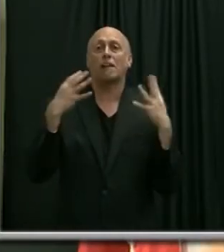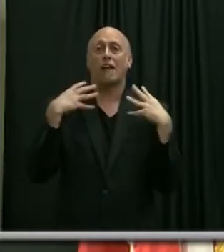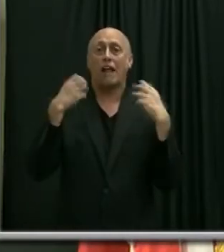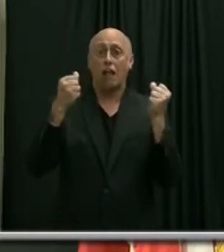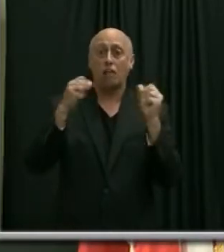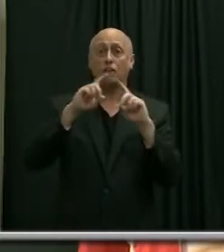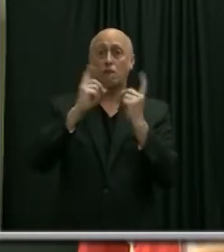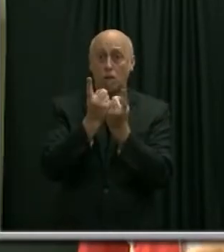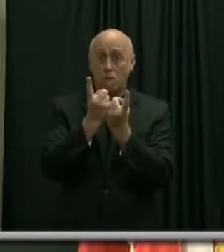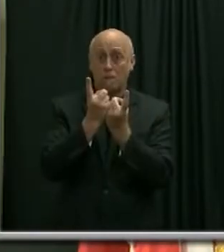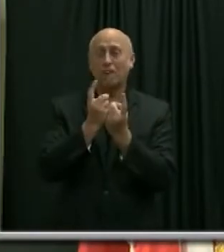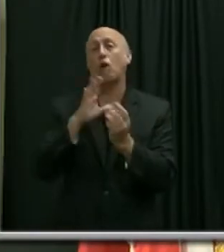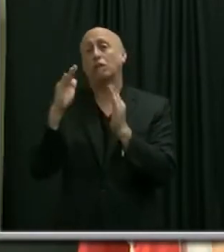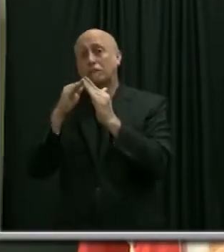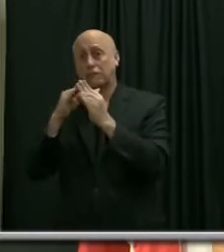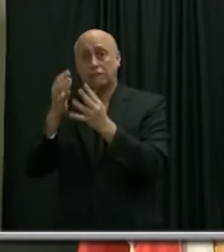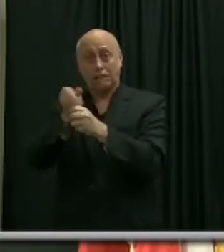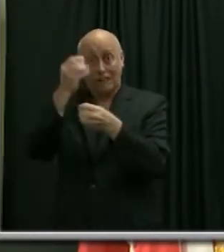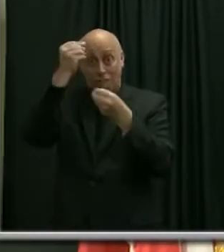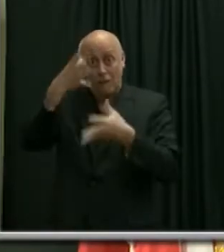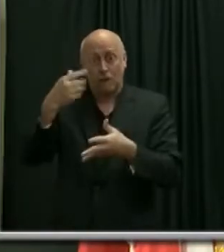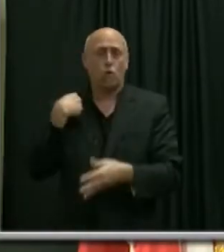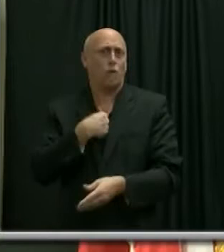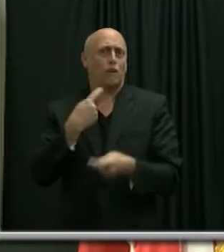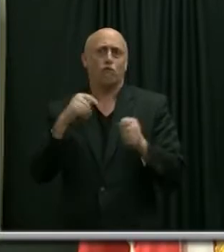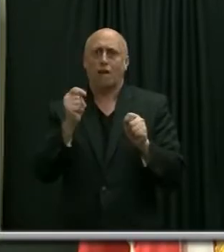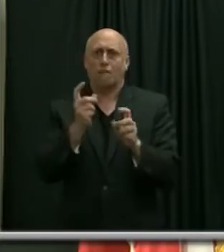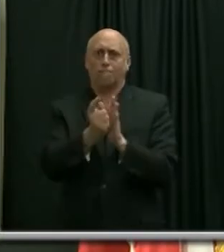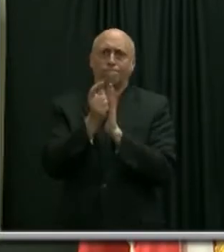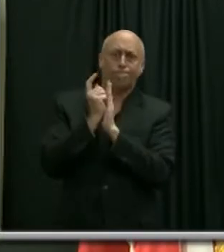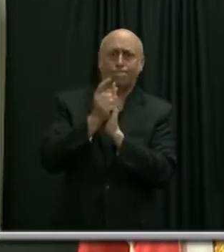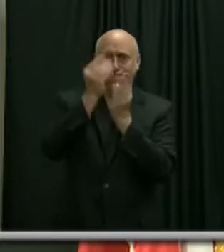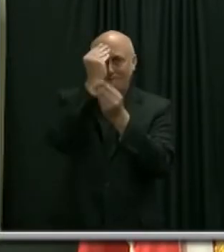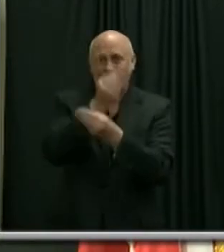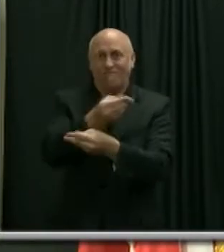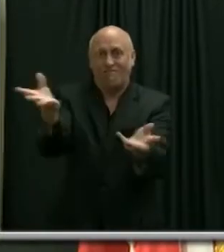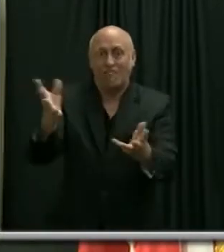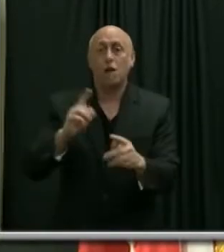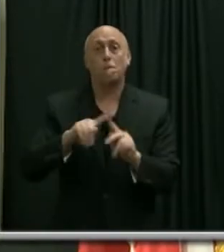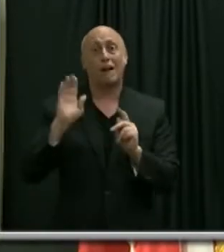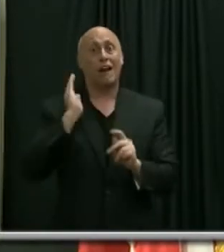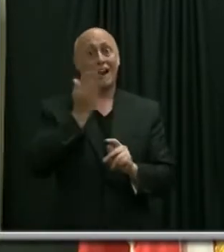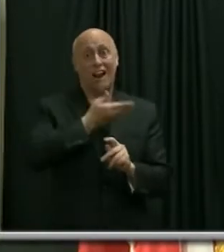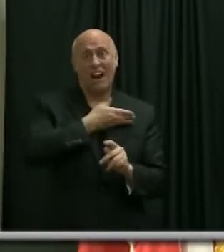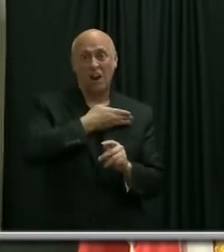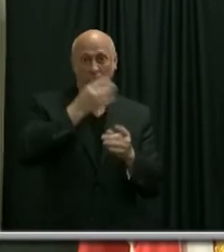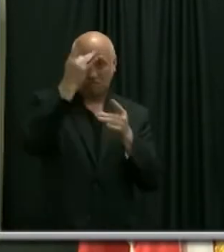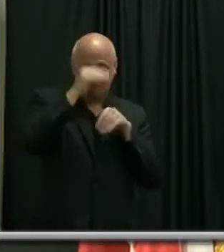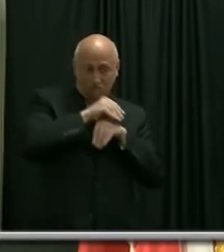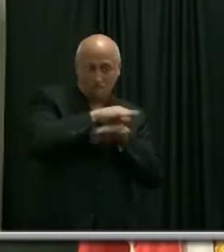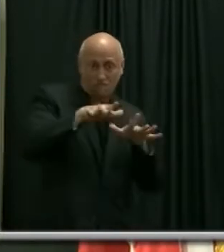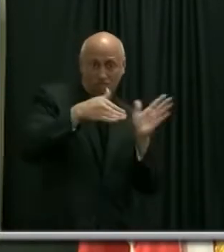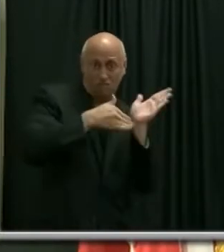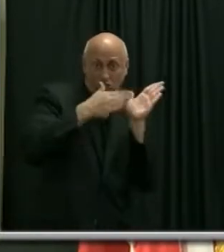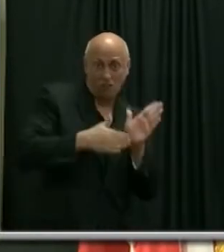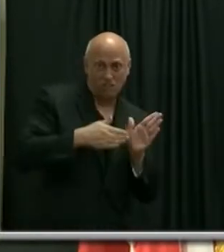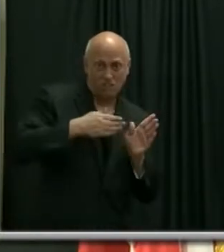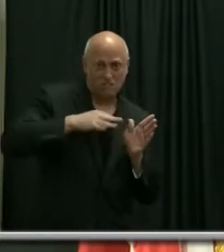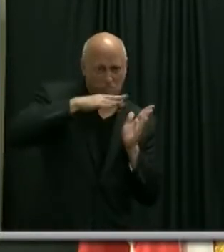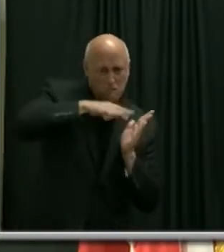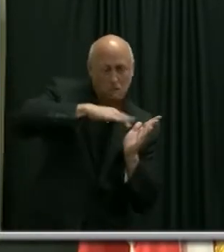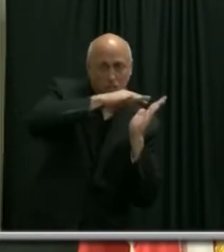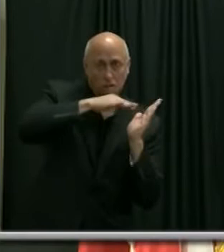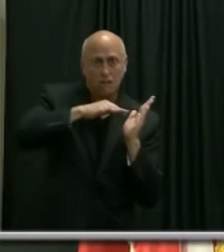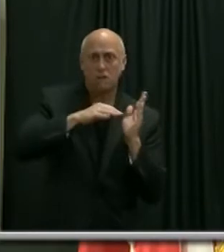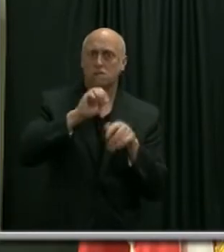information, we relay them on to you. But our epidemiologists are working much harder now because there's almost